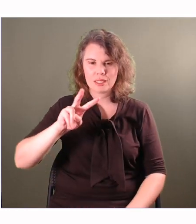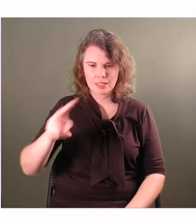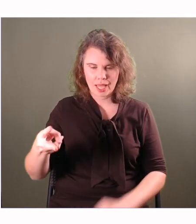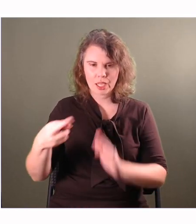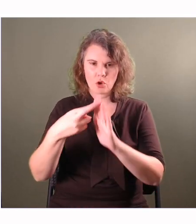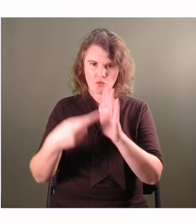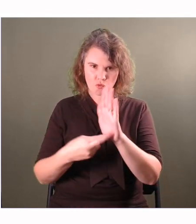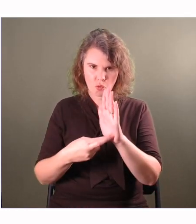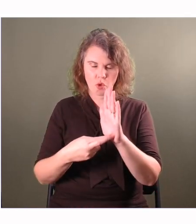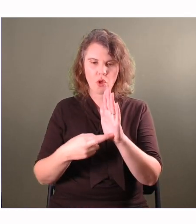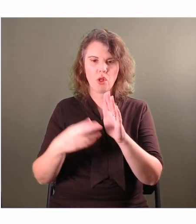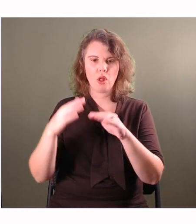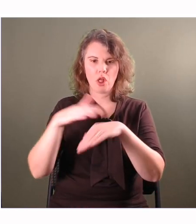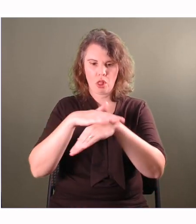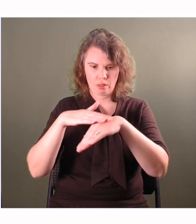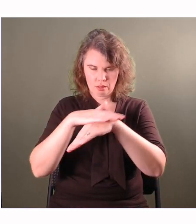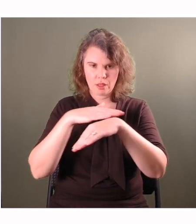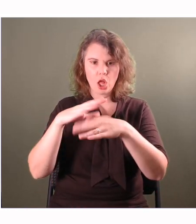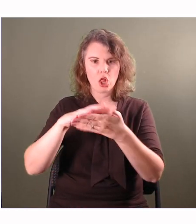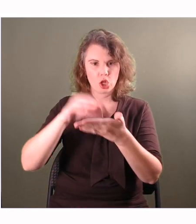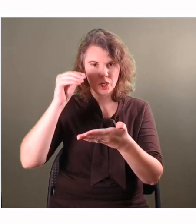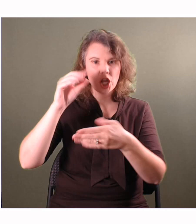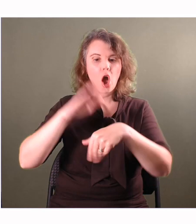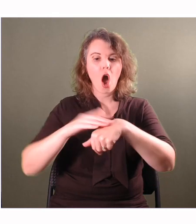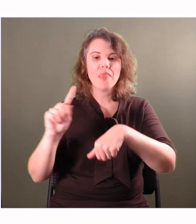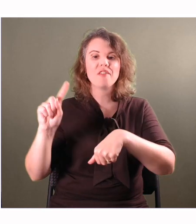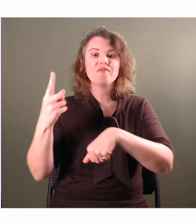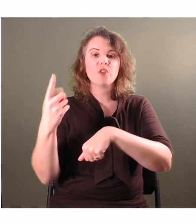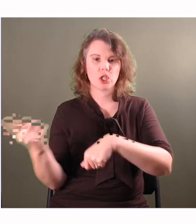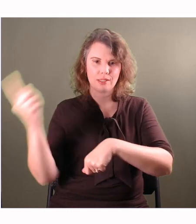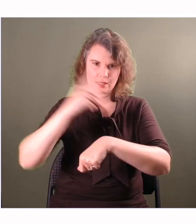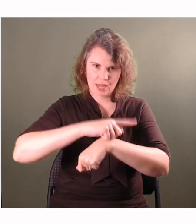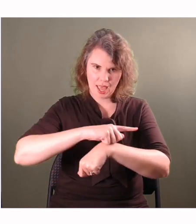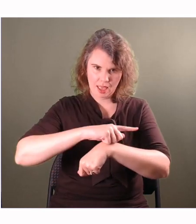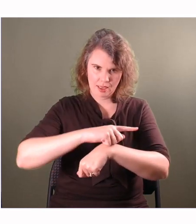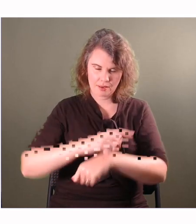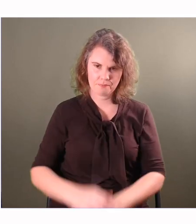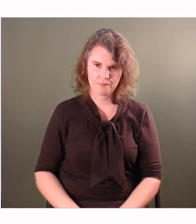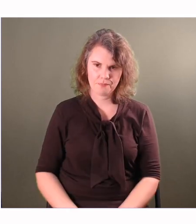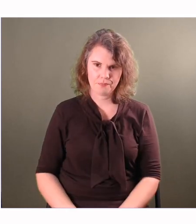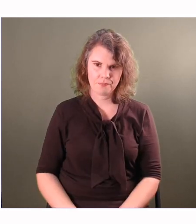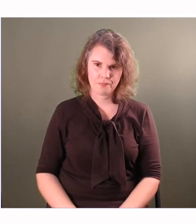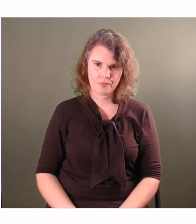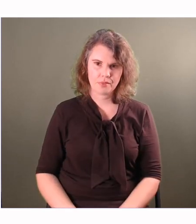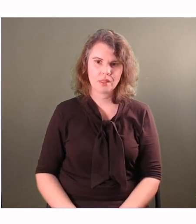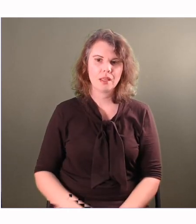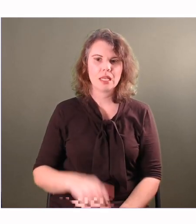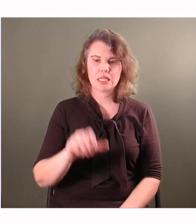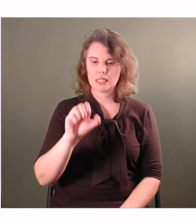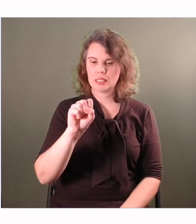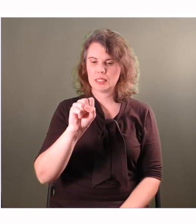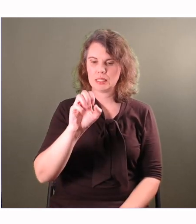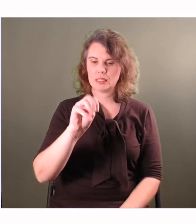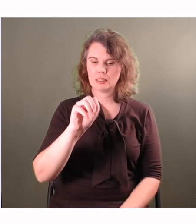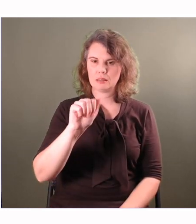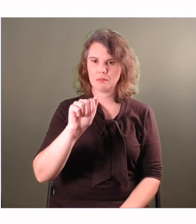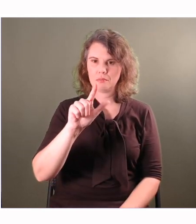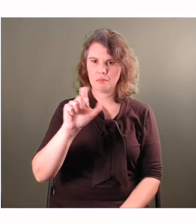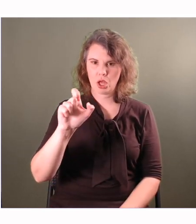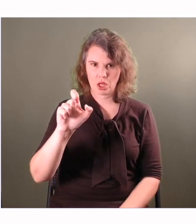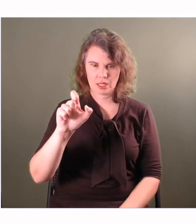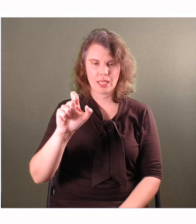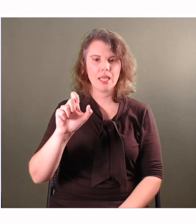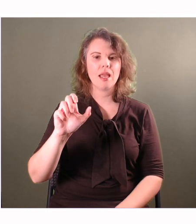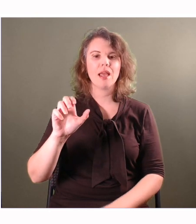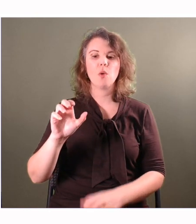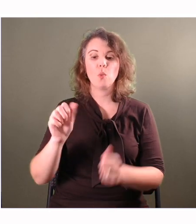learning on the first day. This was done by Smalley and colleagues,